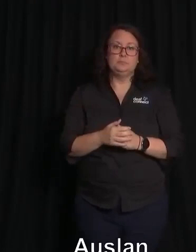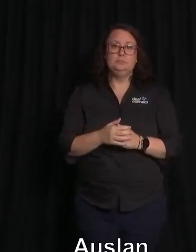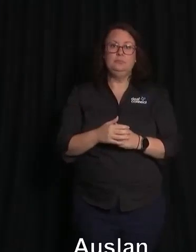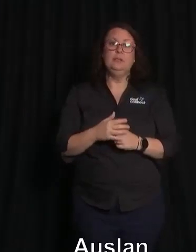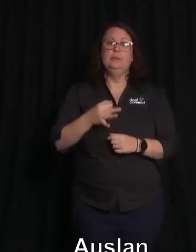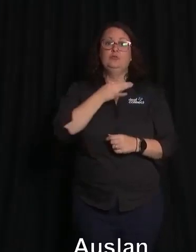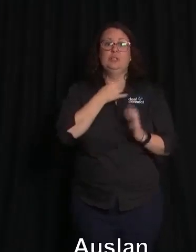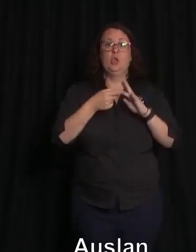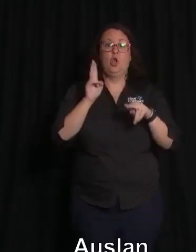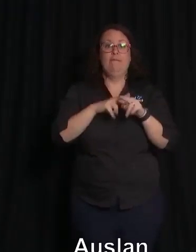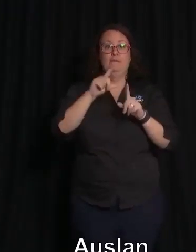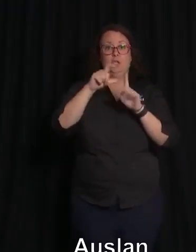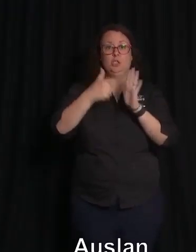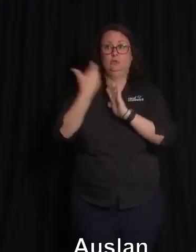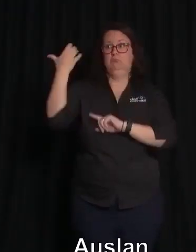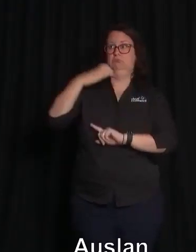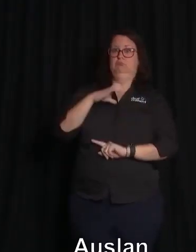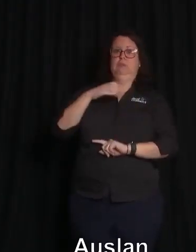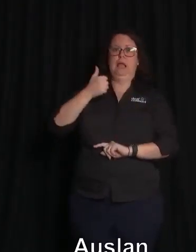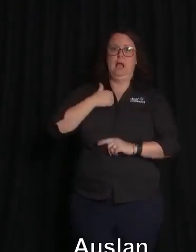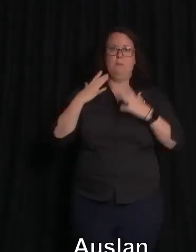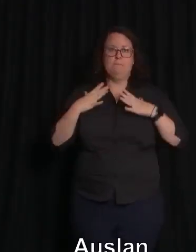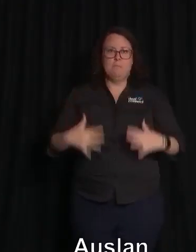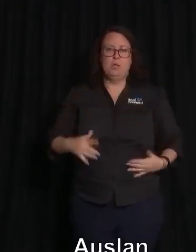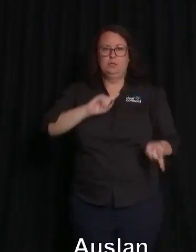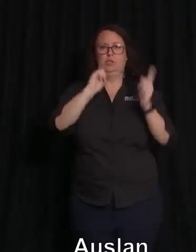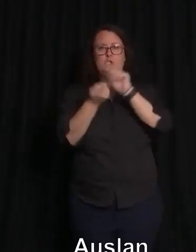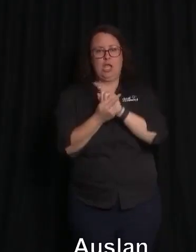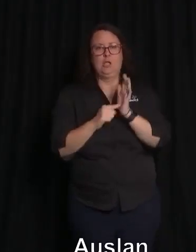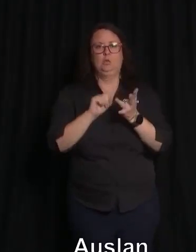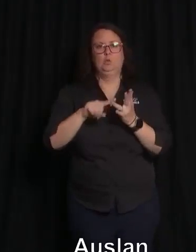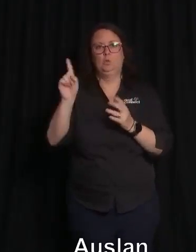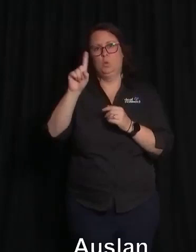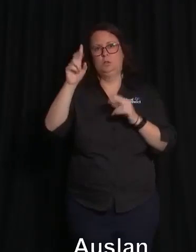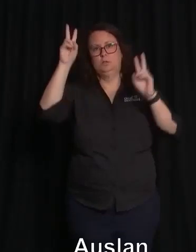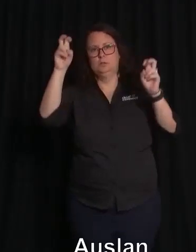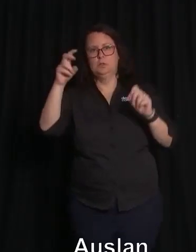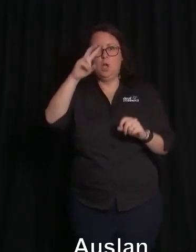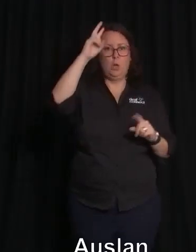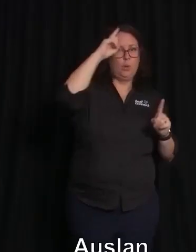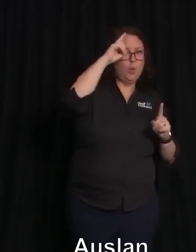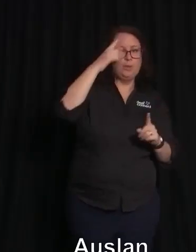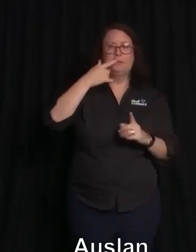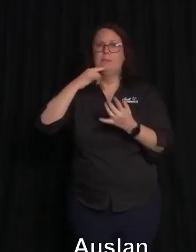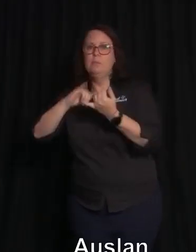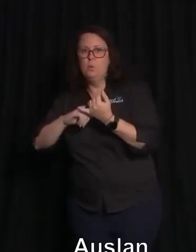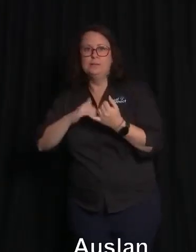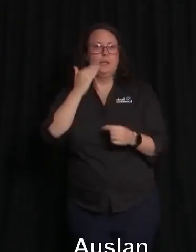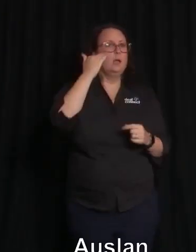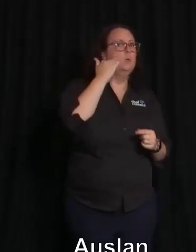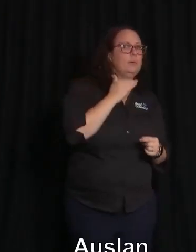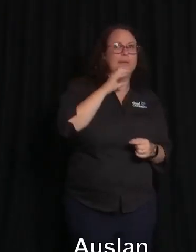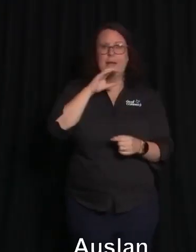medical interventions aimed at making our bodies fit ideas about how girls and boys, women or men,